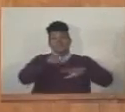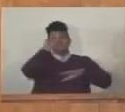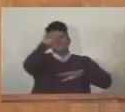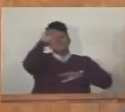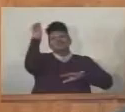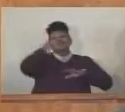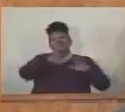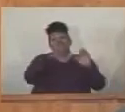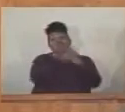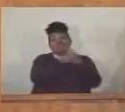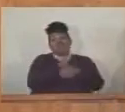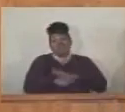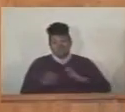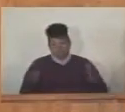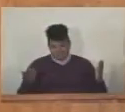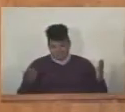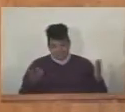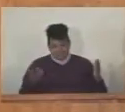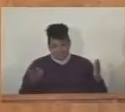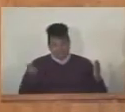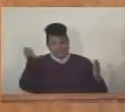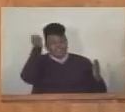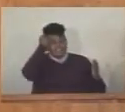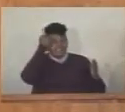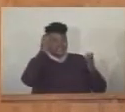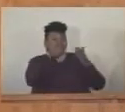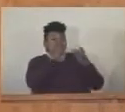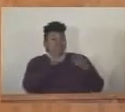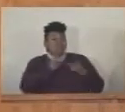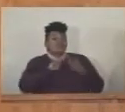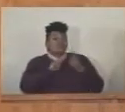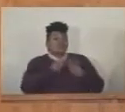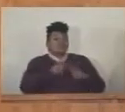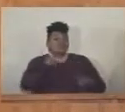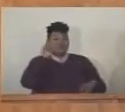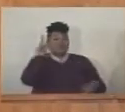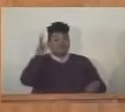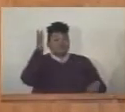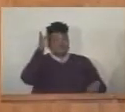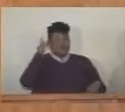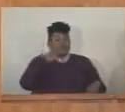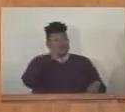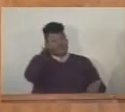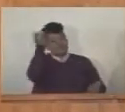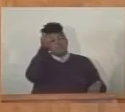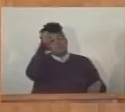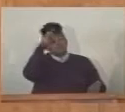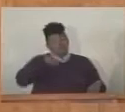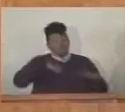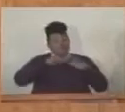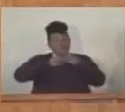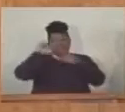in the murders. Idiotic statement number 2. Why are you telling the bad man to run away?